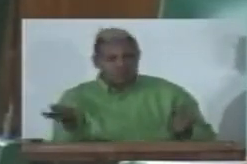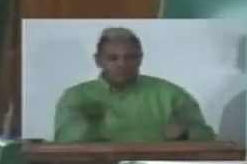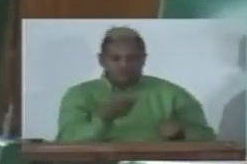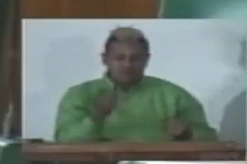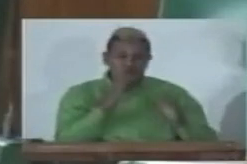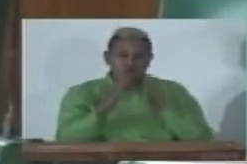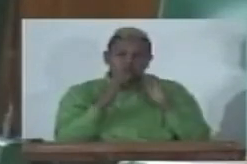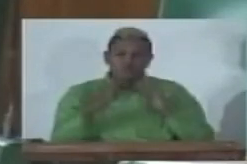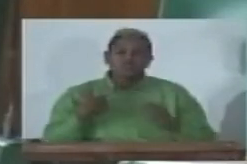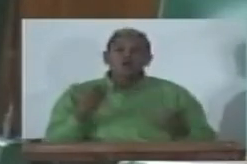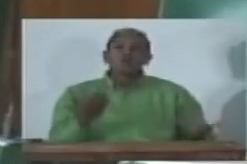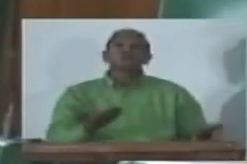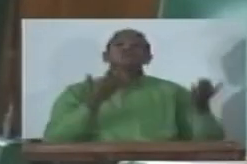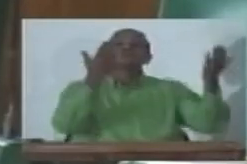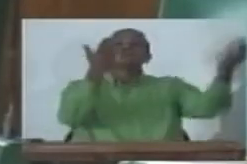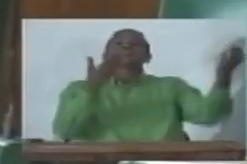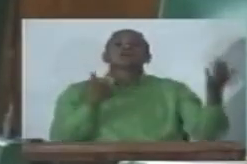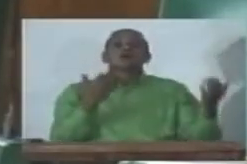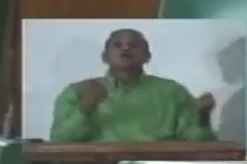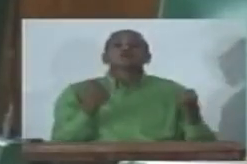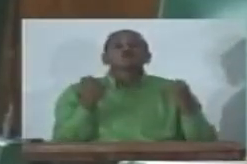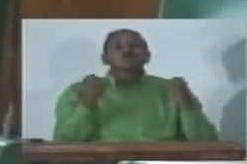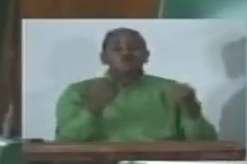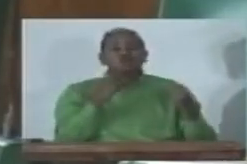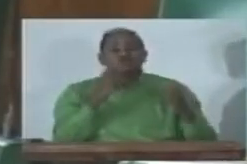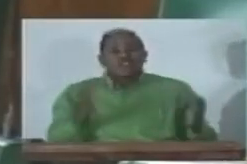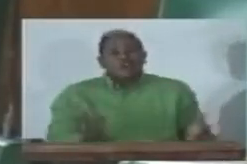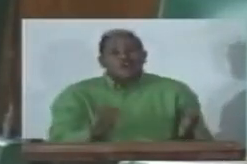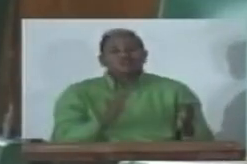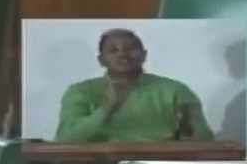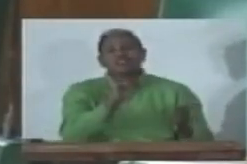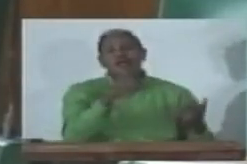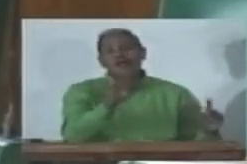So I want to suggest that. I want to strongly encourage it.